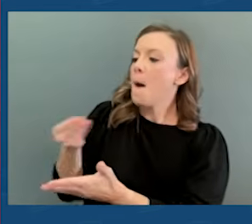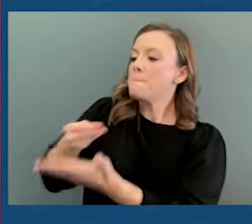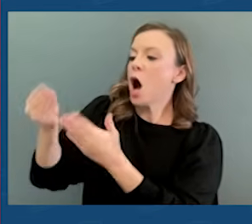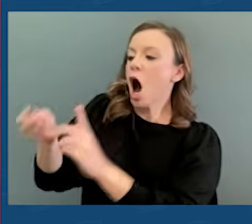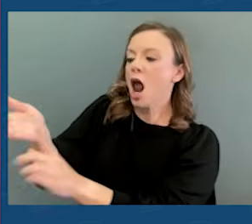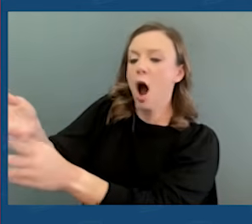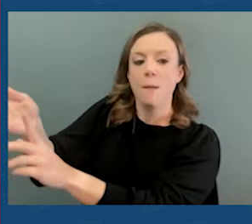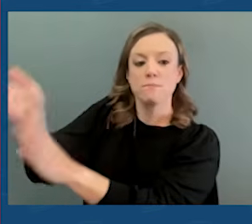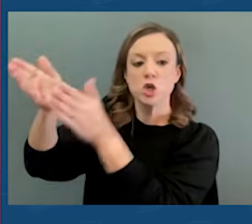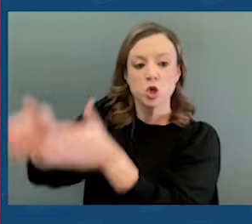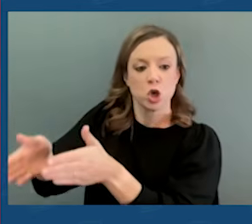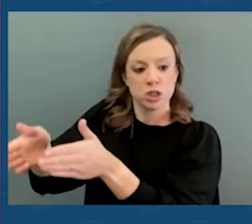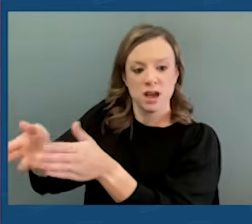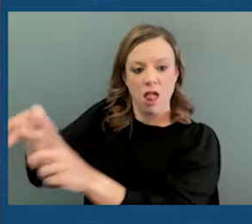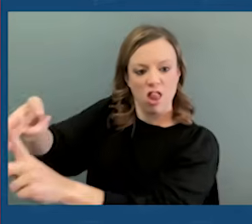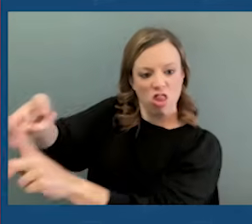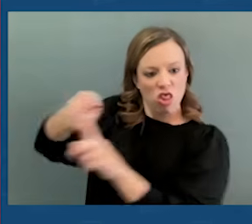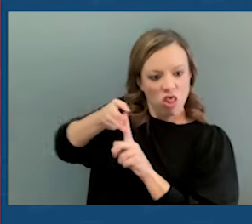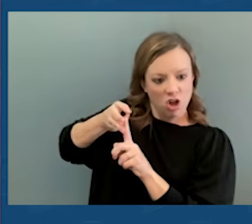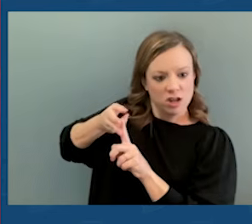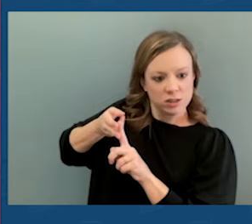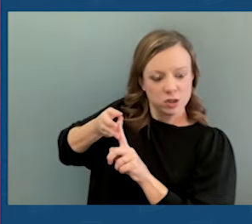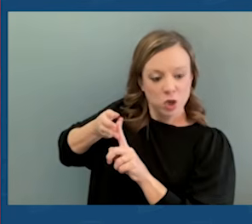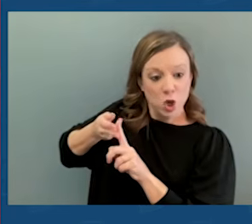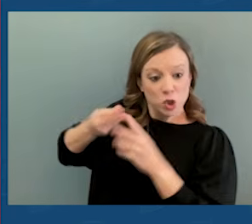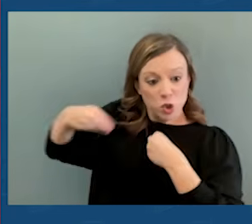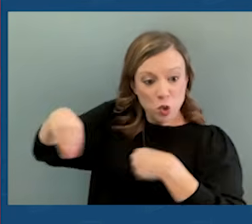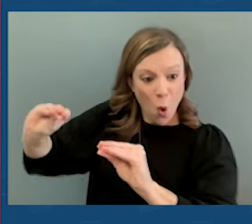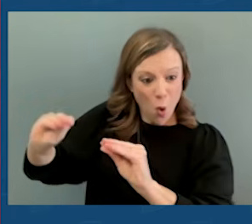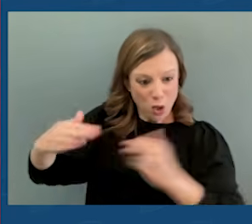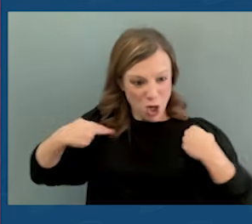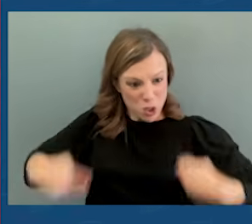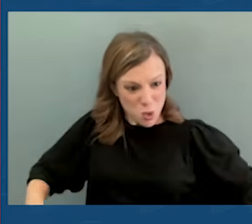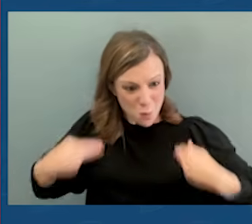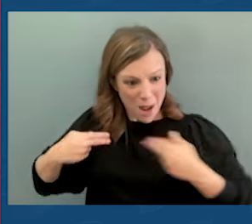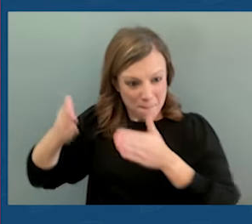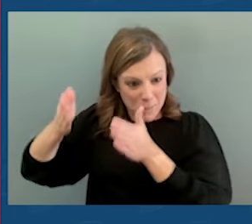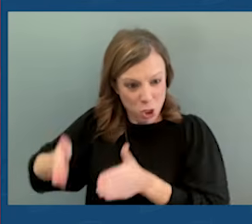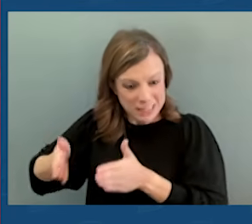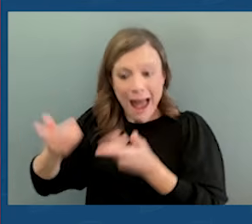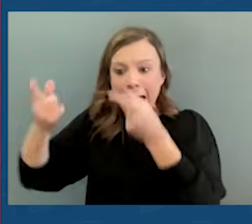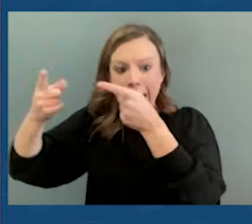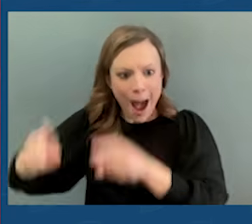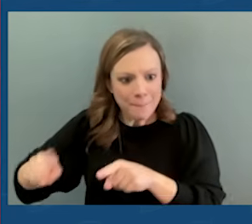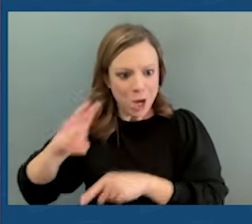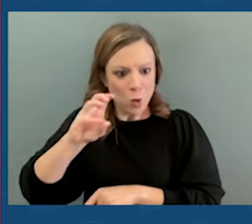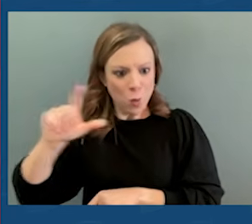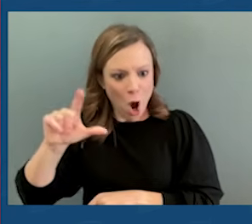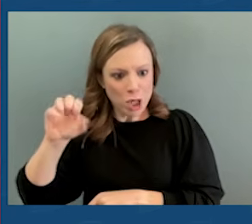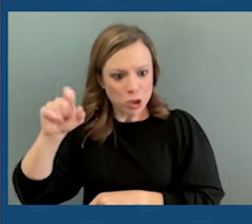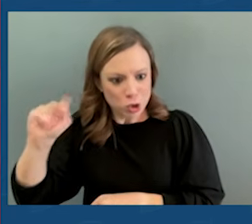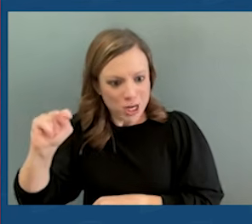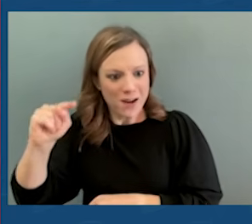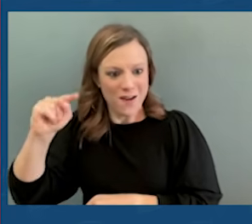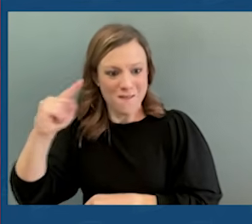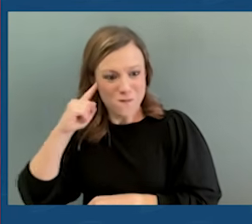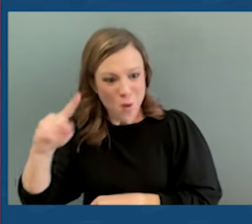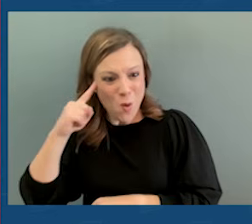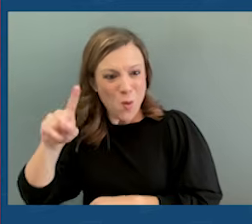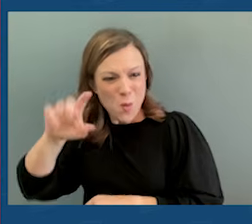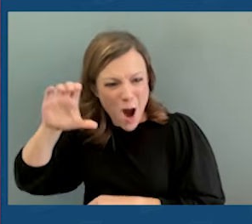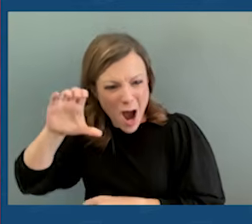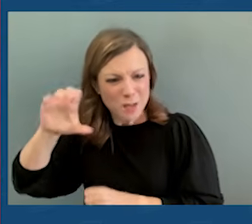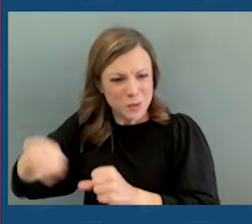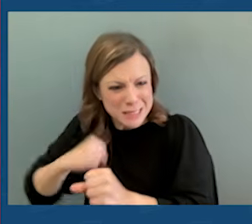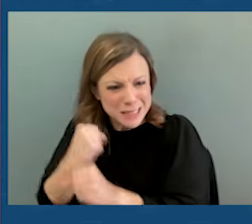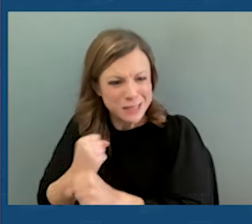with callous disregard. And it happened right on Wall Street for more than a century. And even